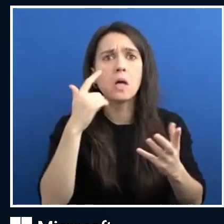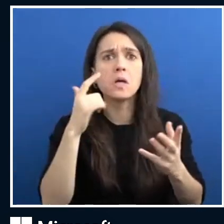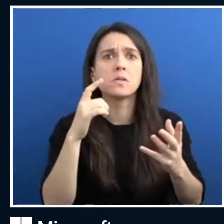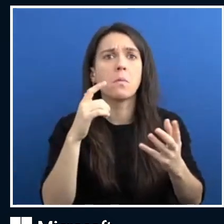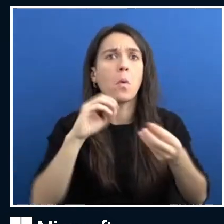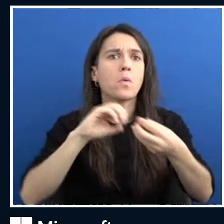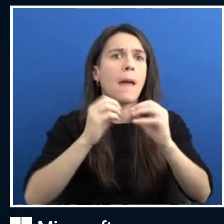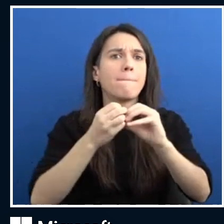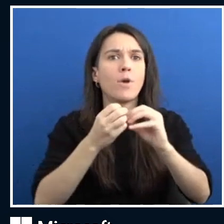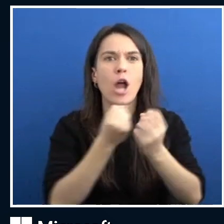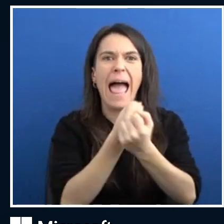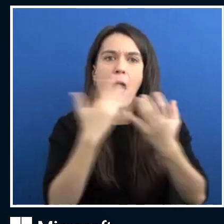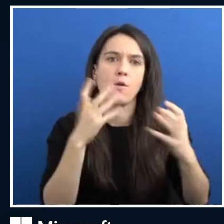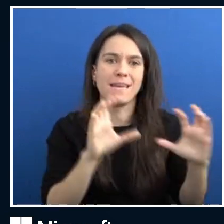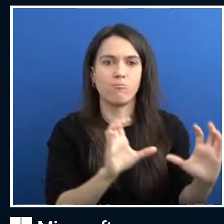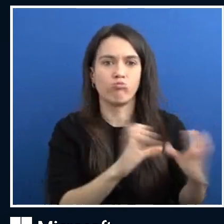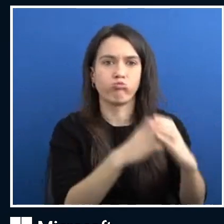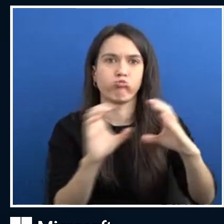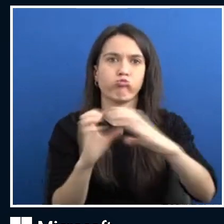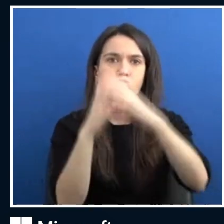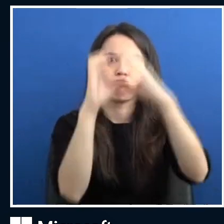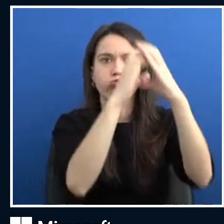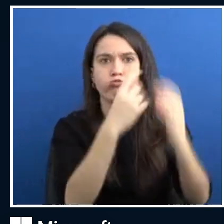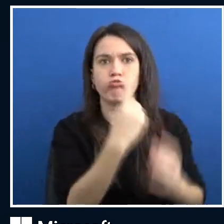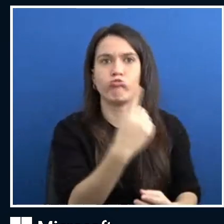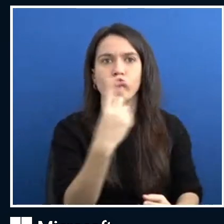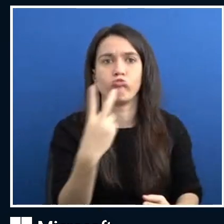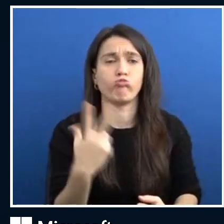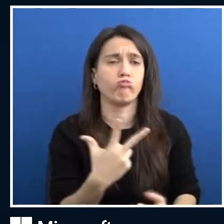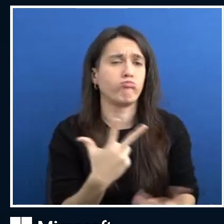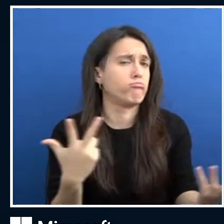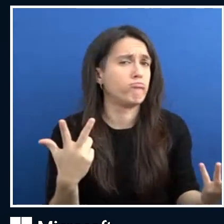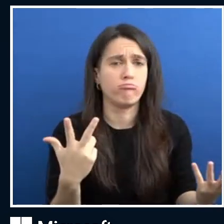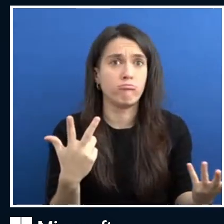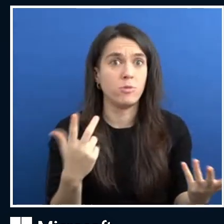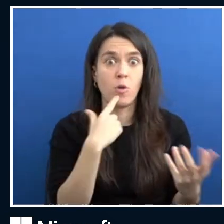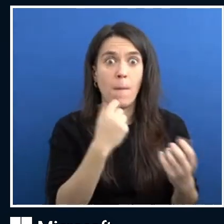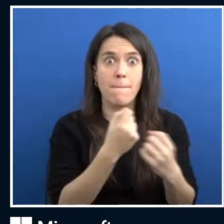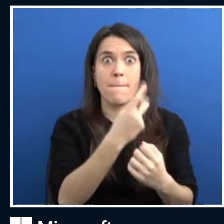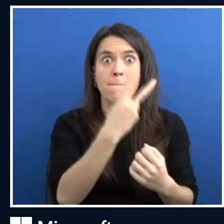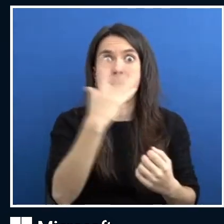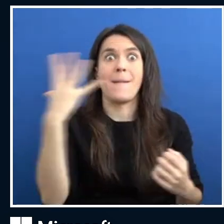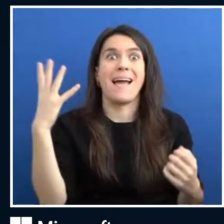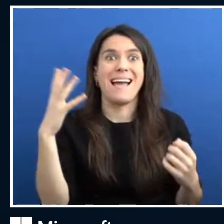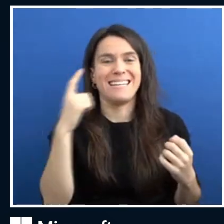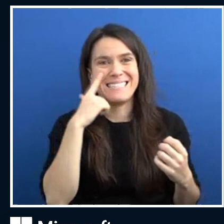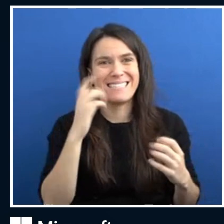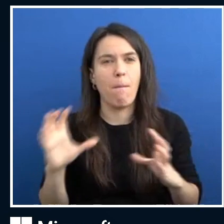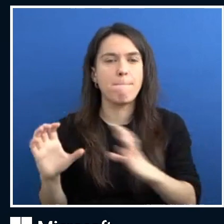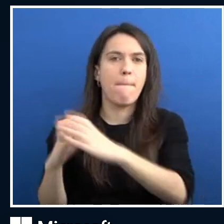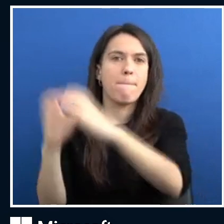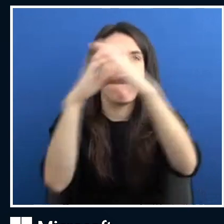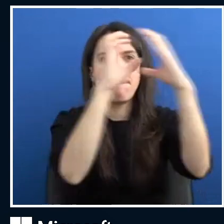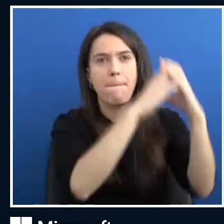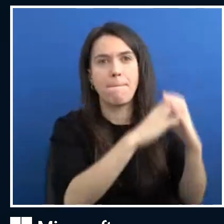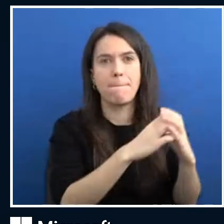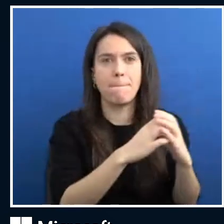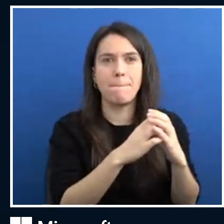that you want. And what the model does is that it picks out 3 very random points. Now the points